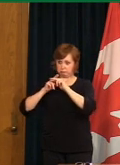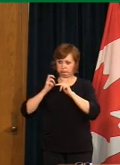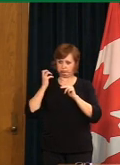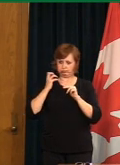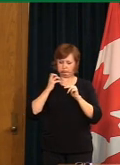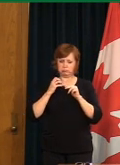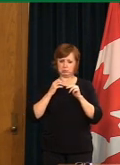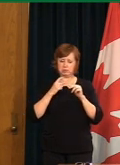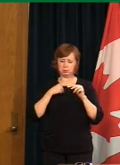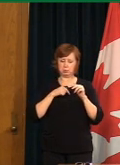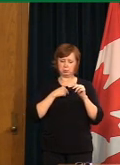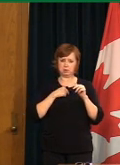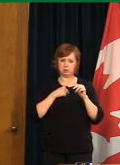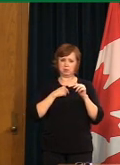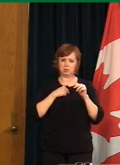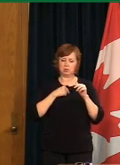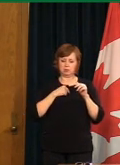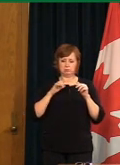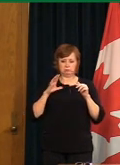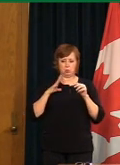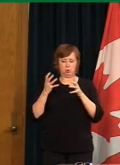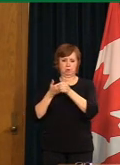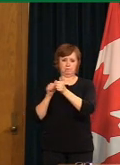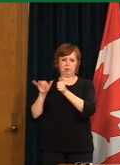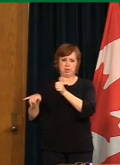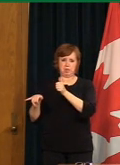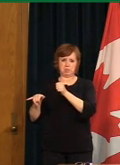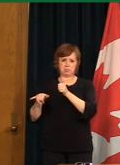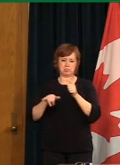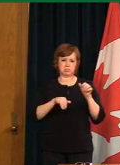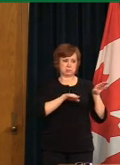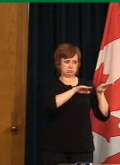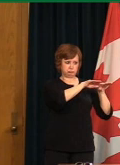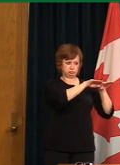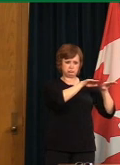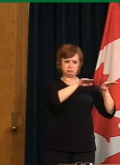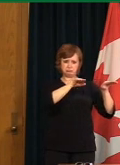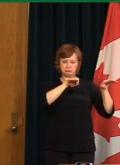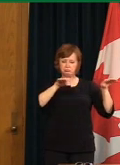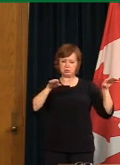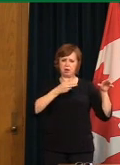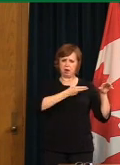over the last, 3 weeks. We think the actions all of us have taken,